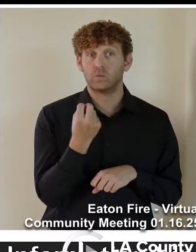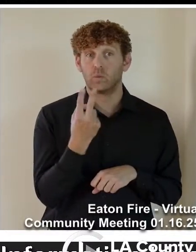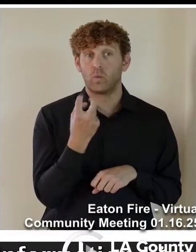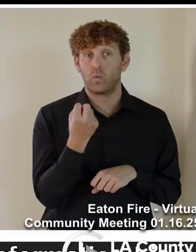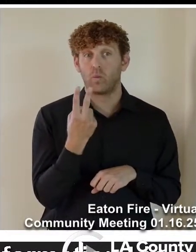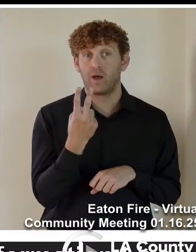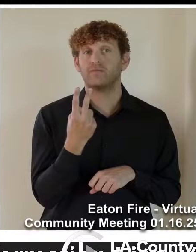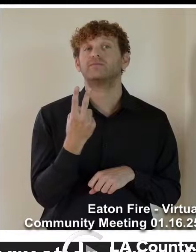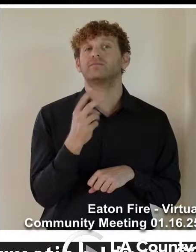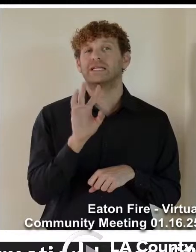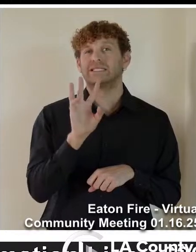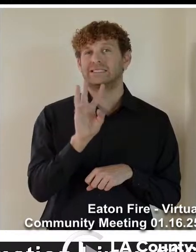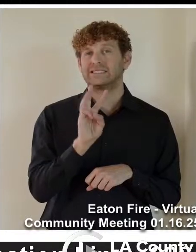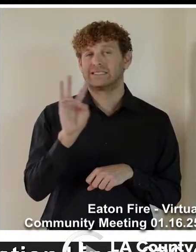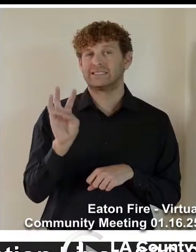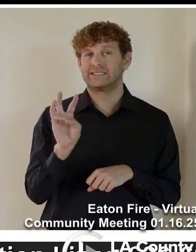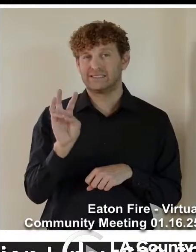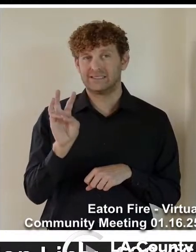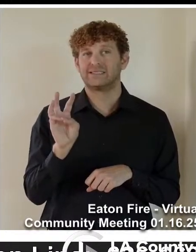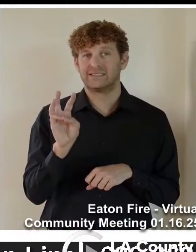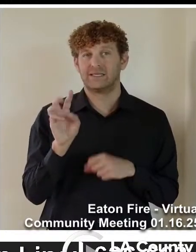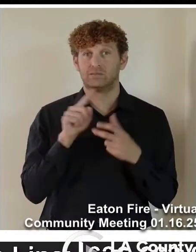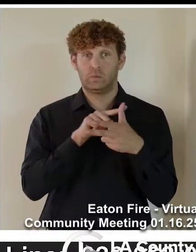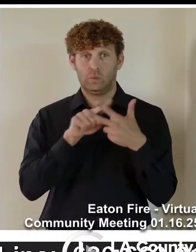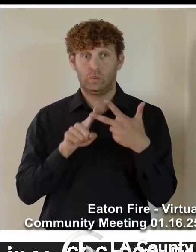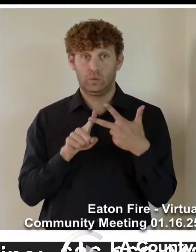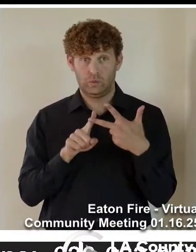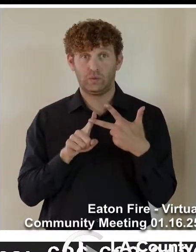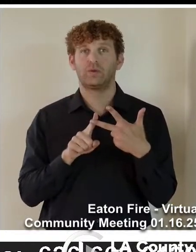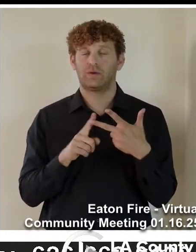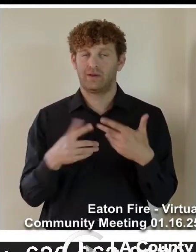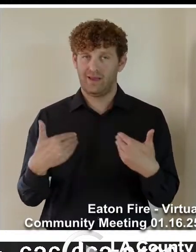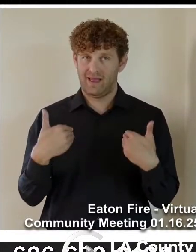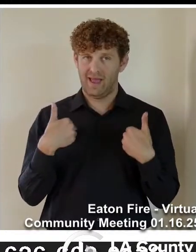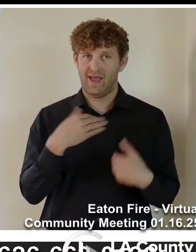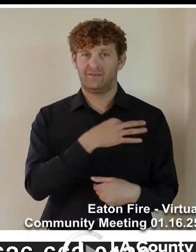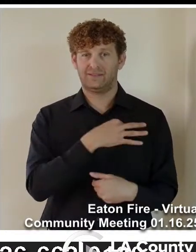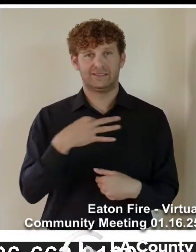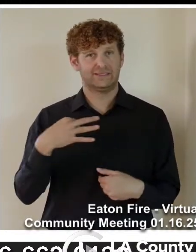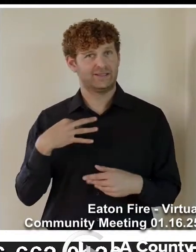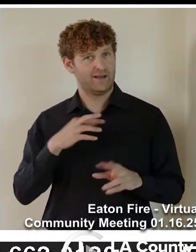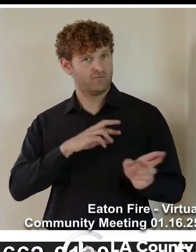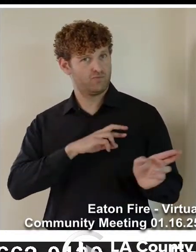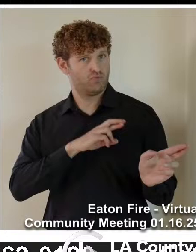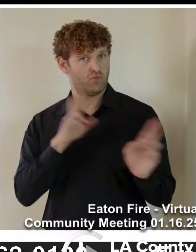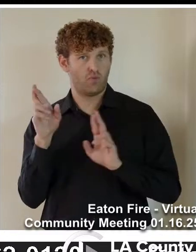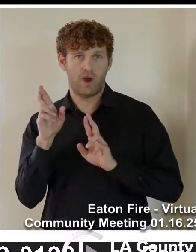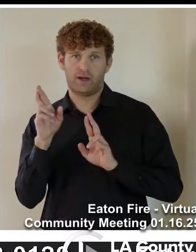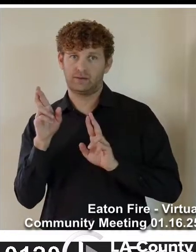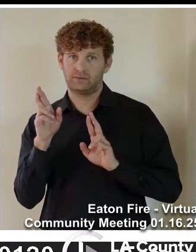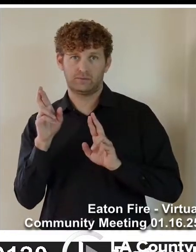Station 66 are staffed and will respond to routine calls for service as per normal.